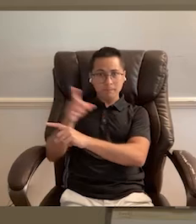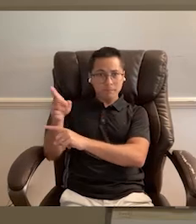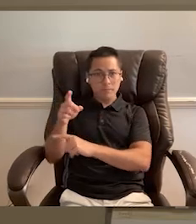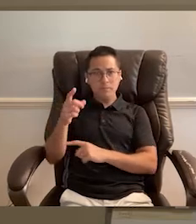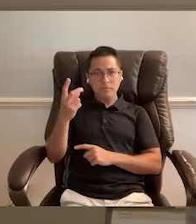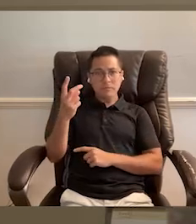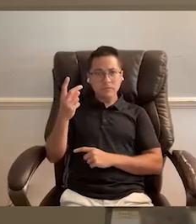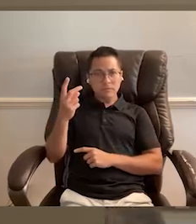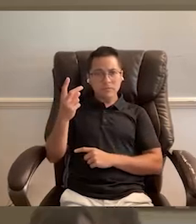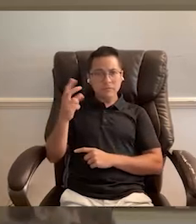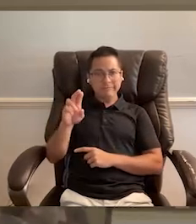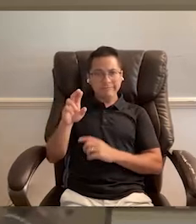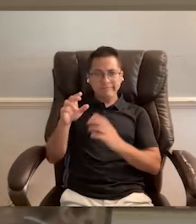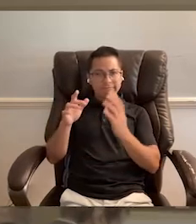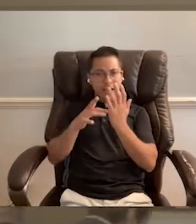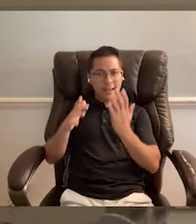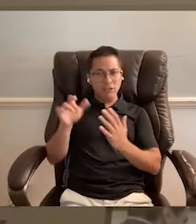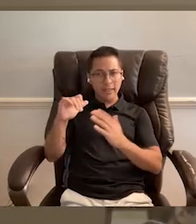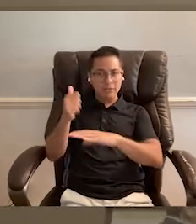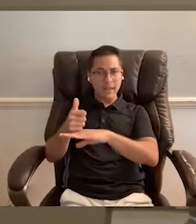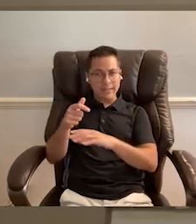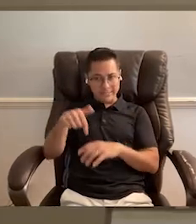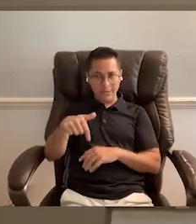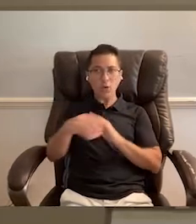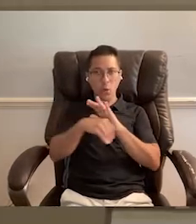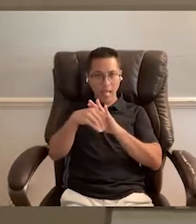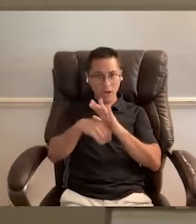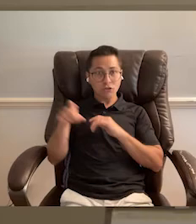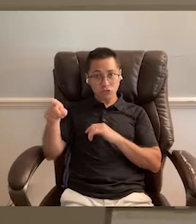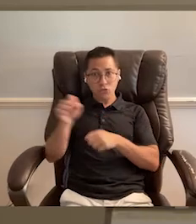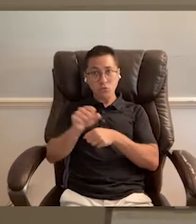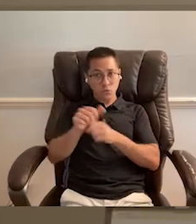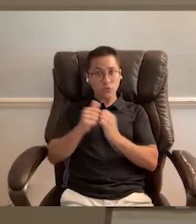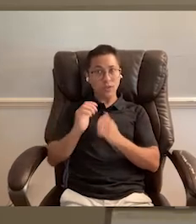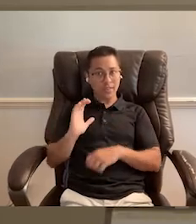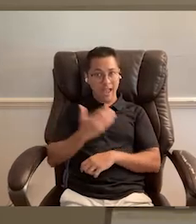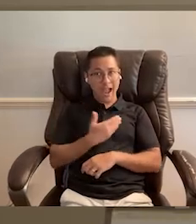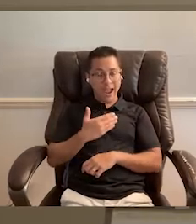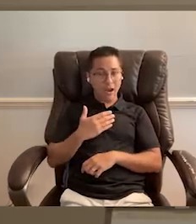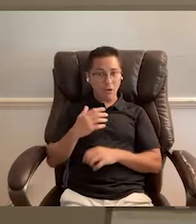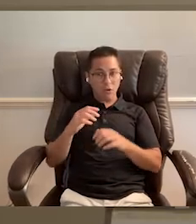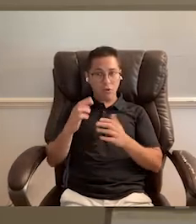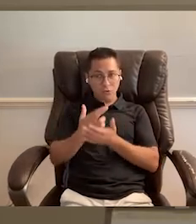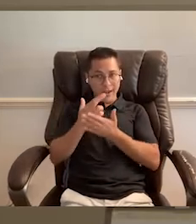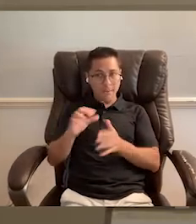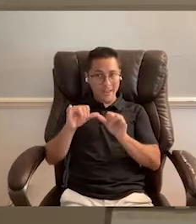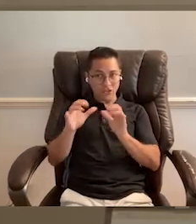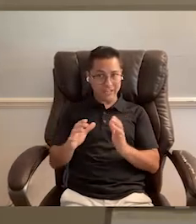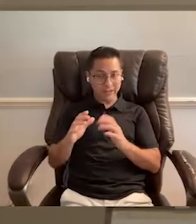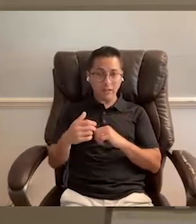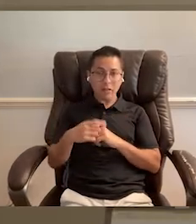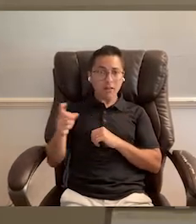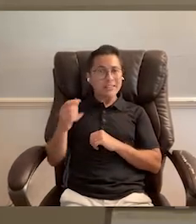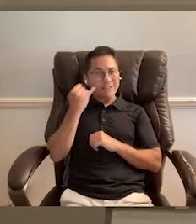over to Dr. Al-Qasemi to talk a little bit more detail about these projects. Good morning, everybody. And thank you guys for coming